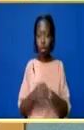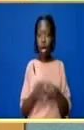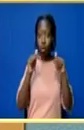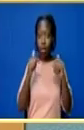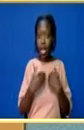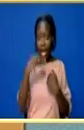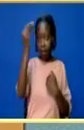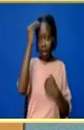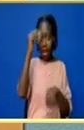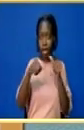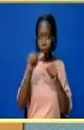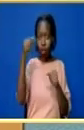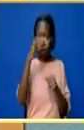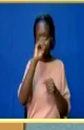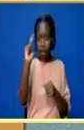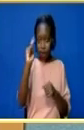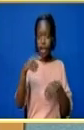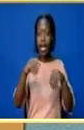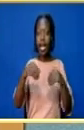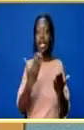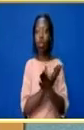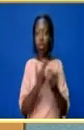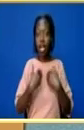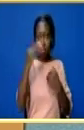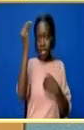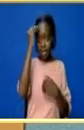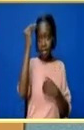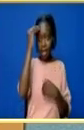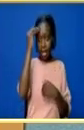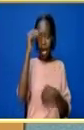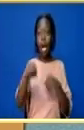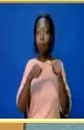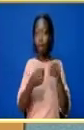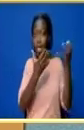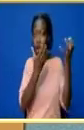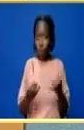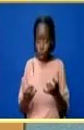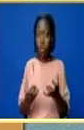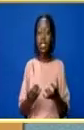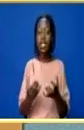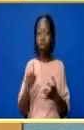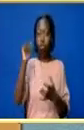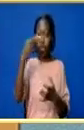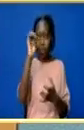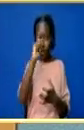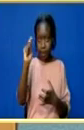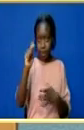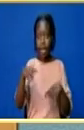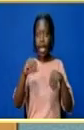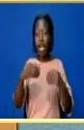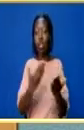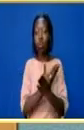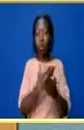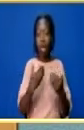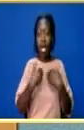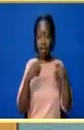sheet erosion. And we've also looked at the causes of sheet erosion. And we've also seen how to stop soil